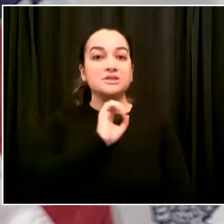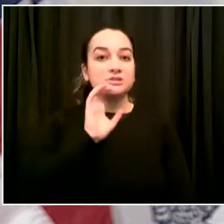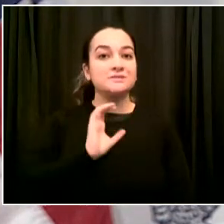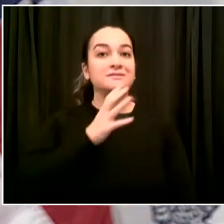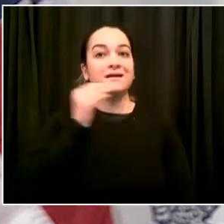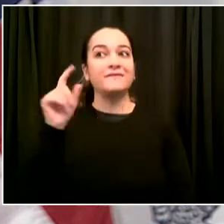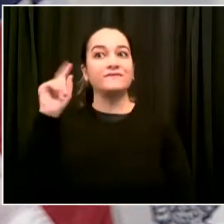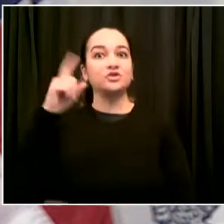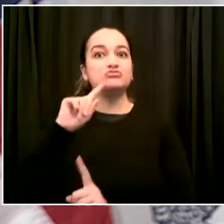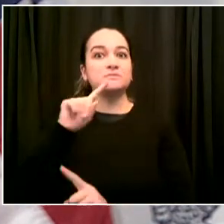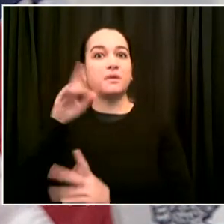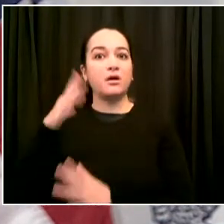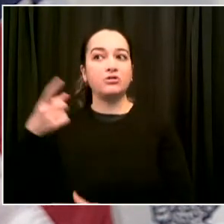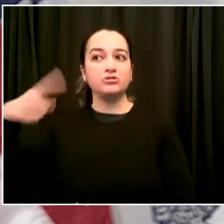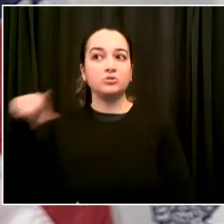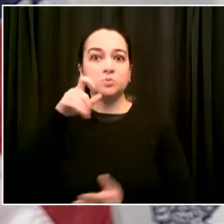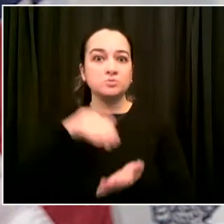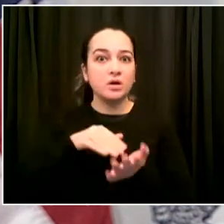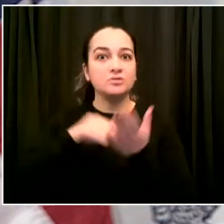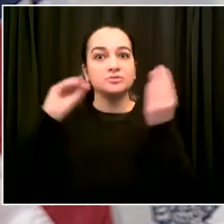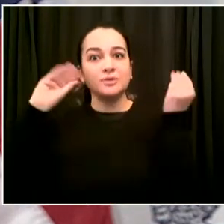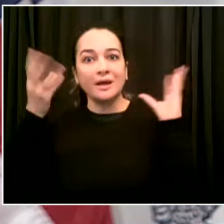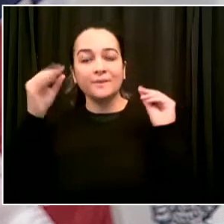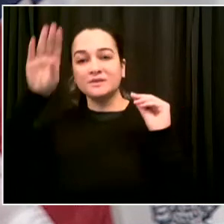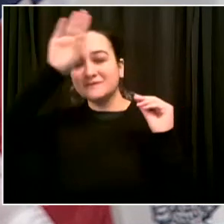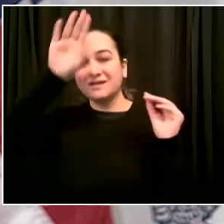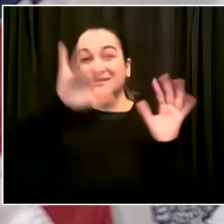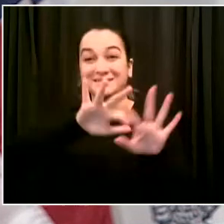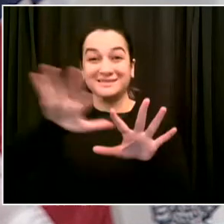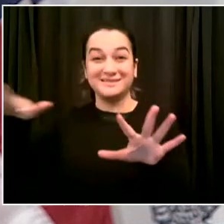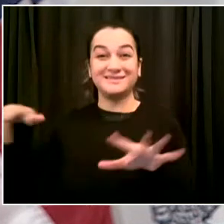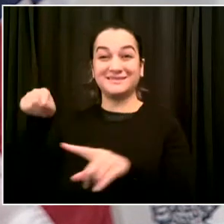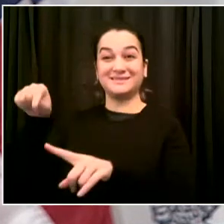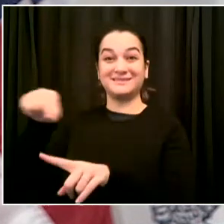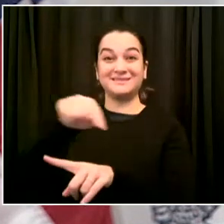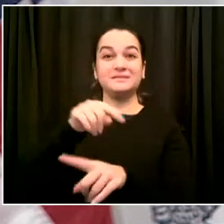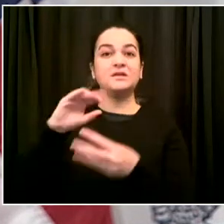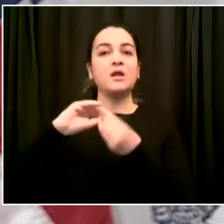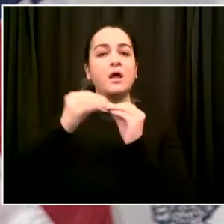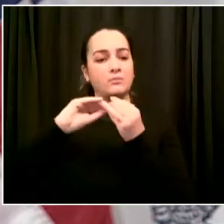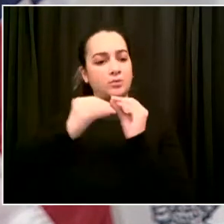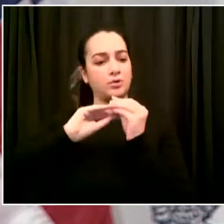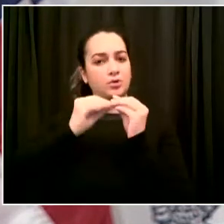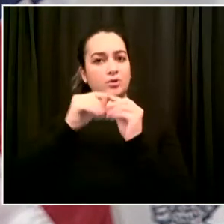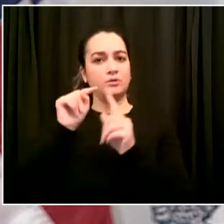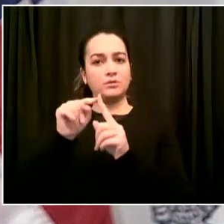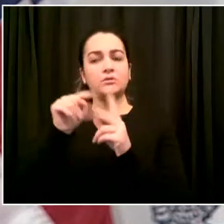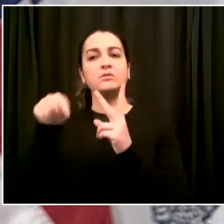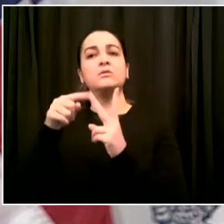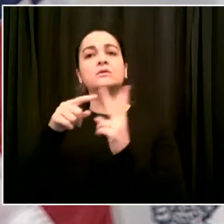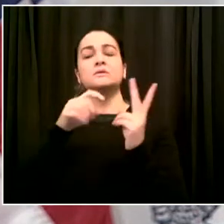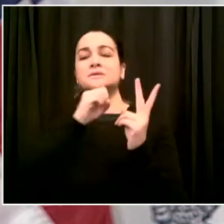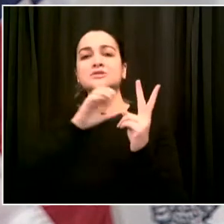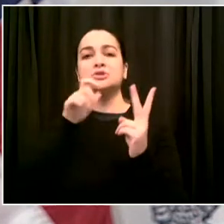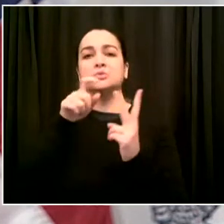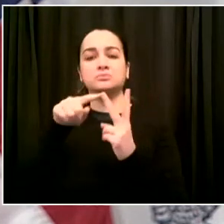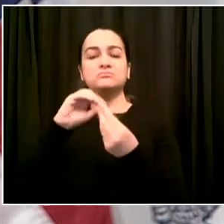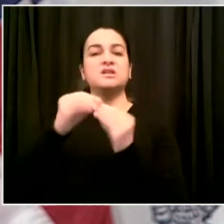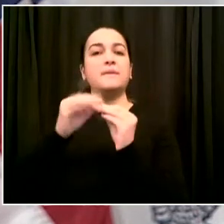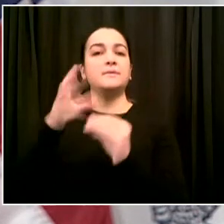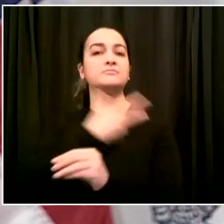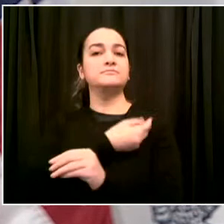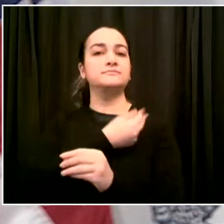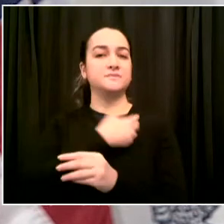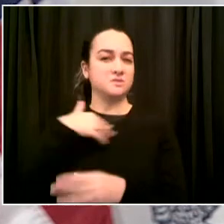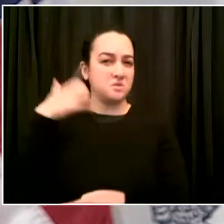Yeah. And what we're going to do, good questions, Nolan. We're going to keep providing more information in